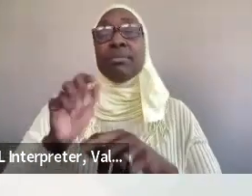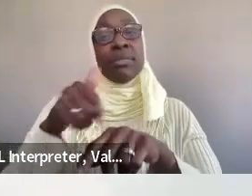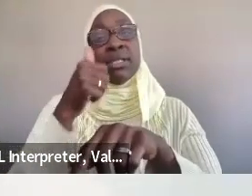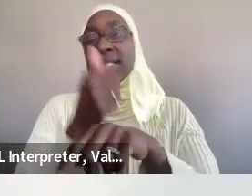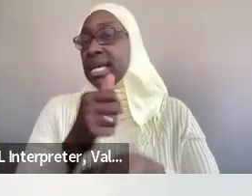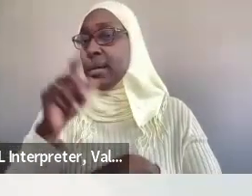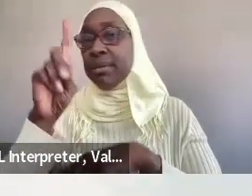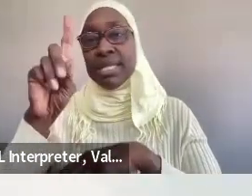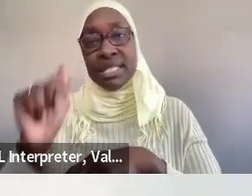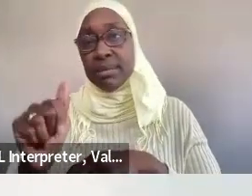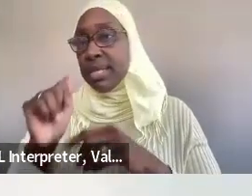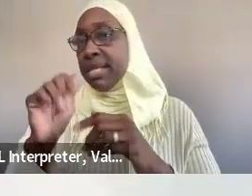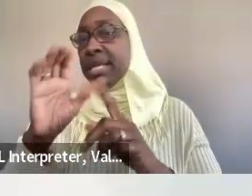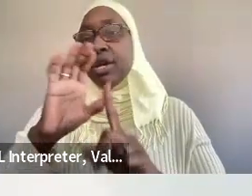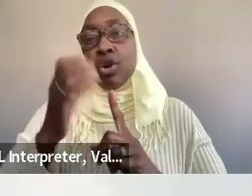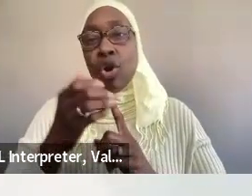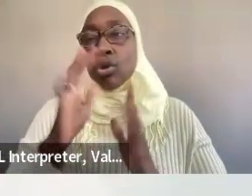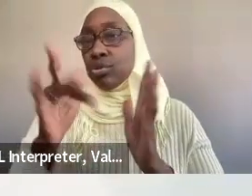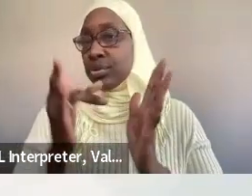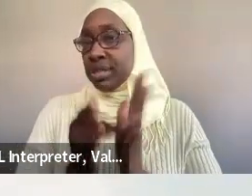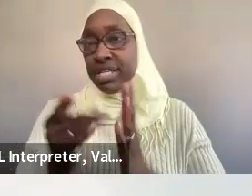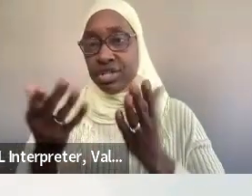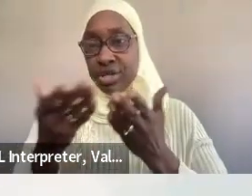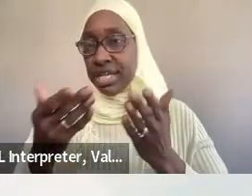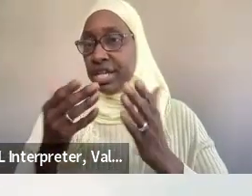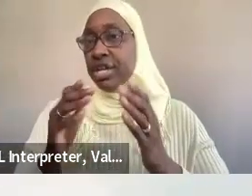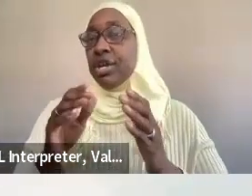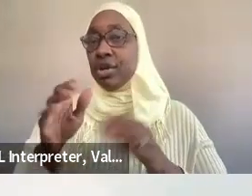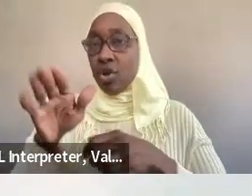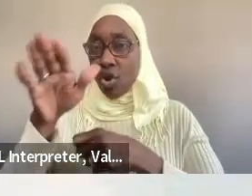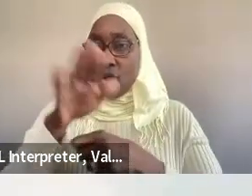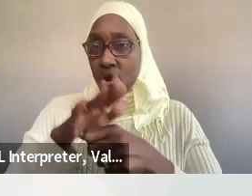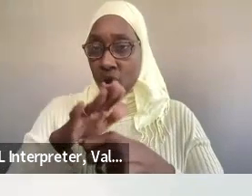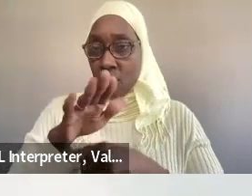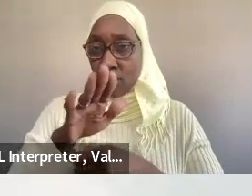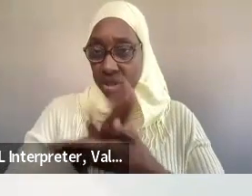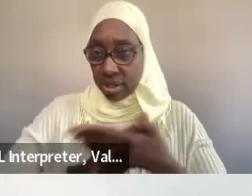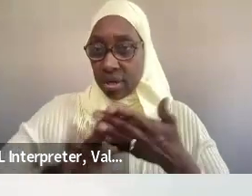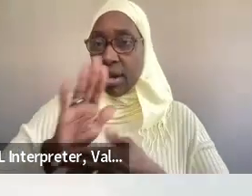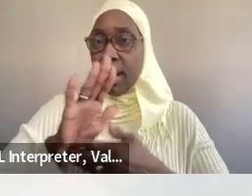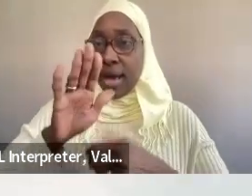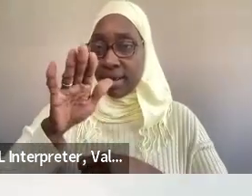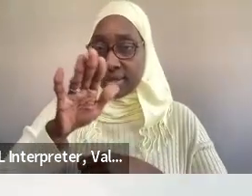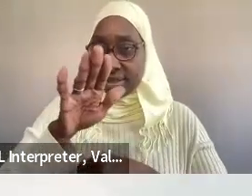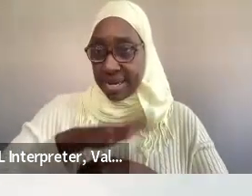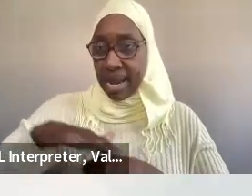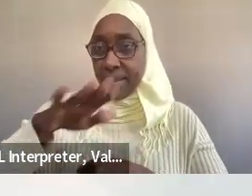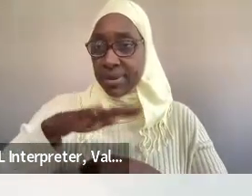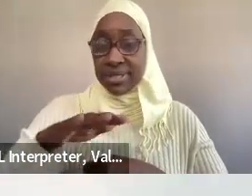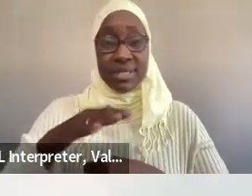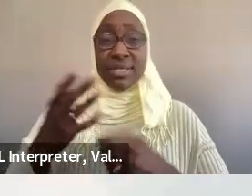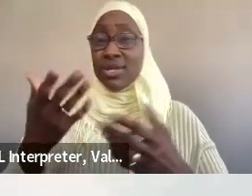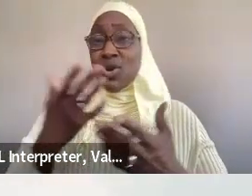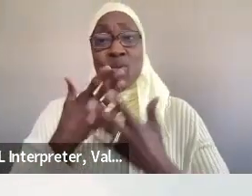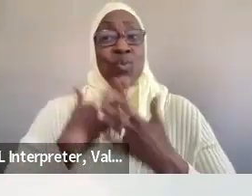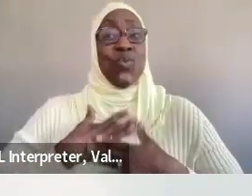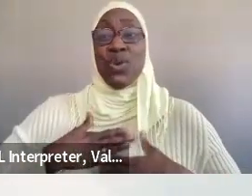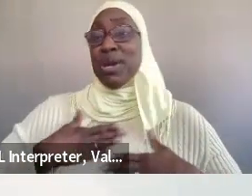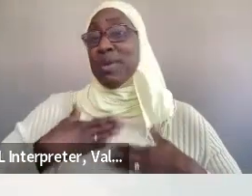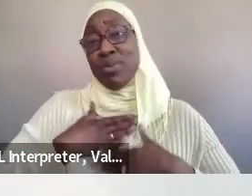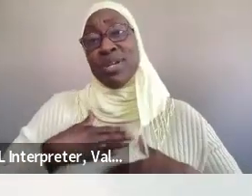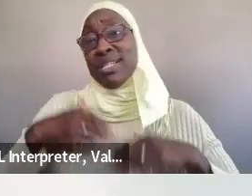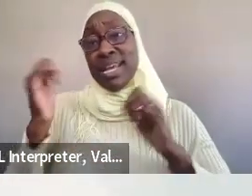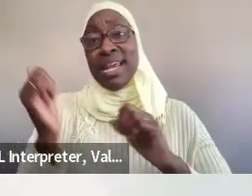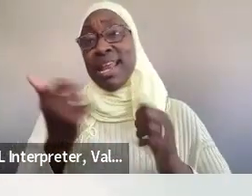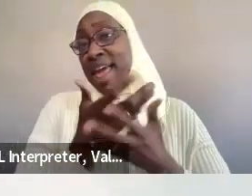campus. We obviously appreciate all the work that the DRC does to provide accommodations for disabled students, but the DRC